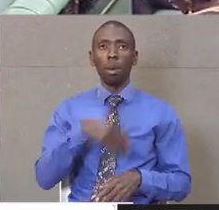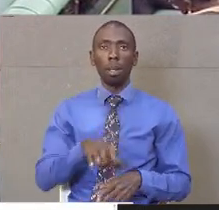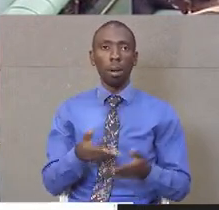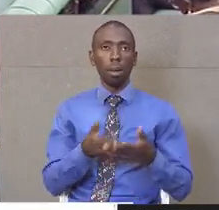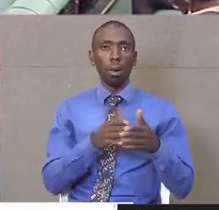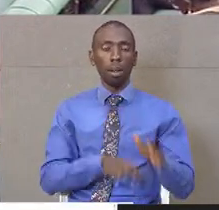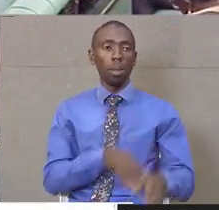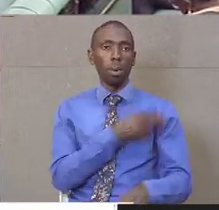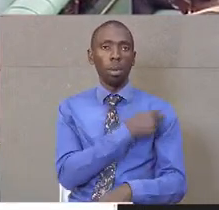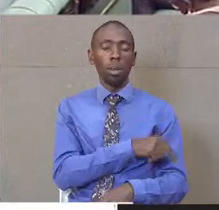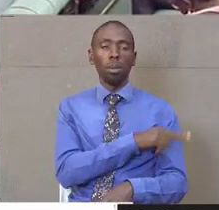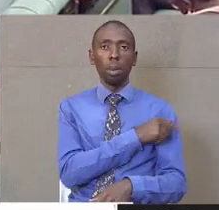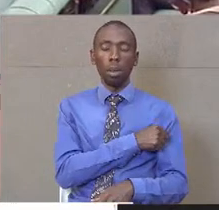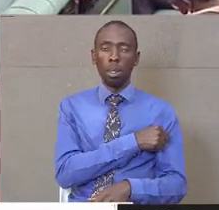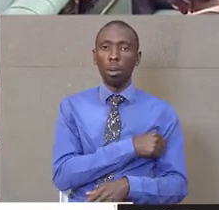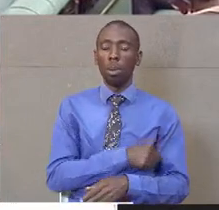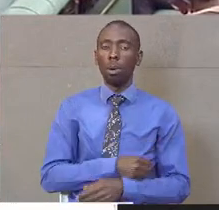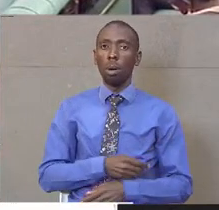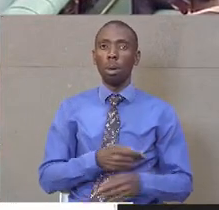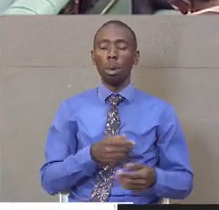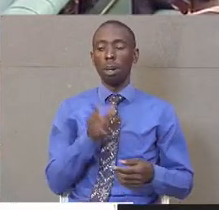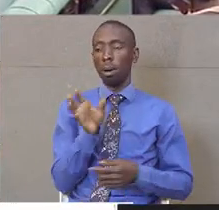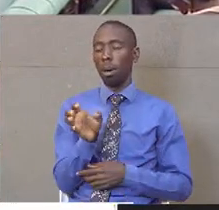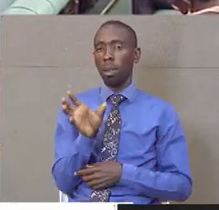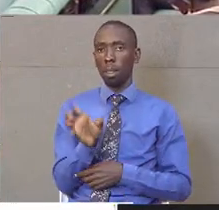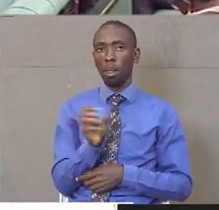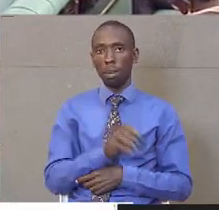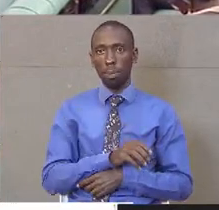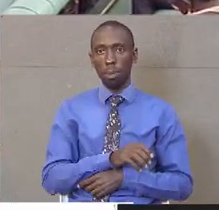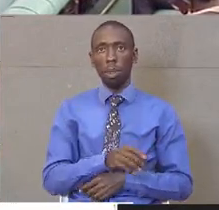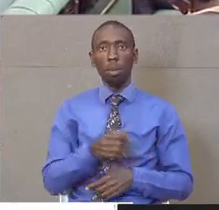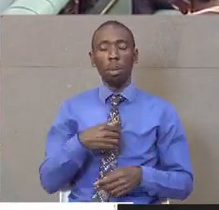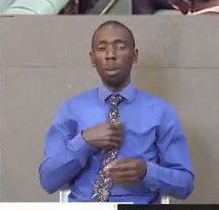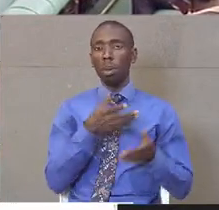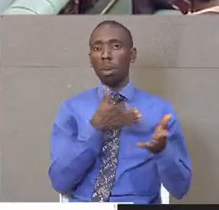Institute. I was there for 7 years.